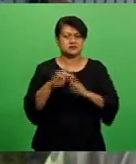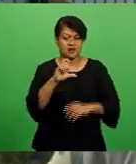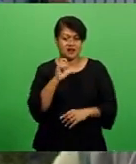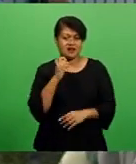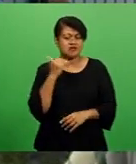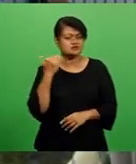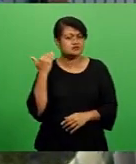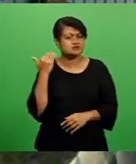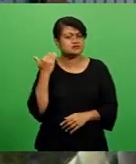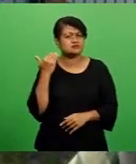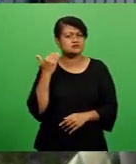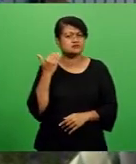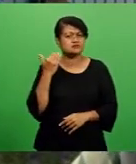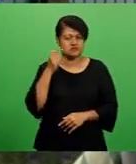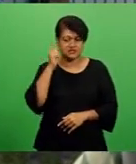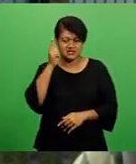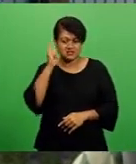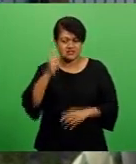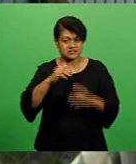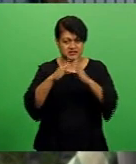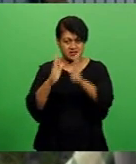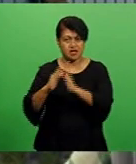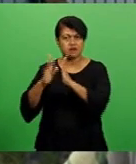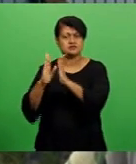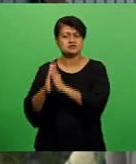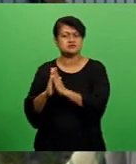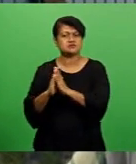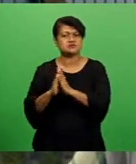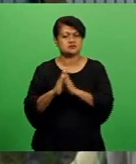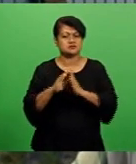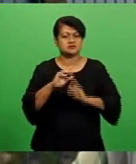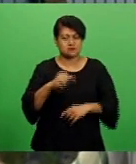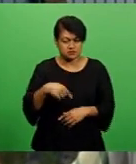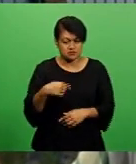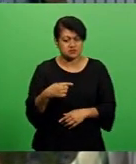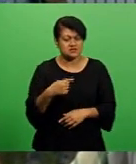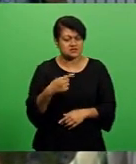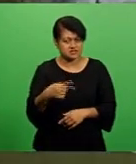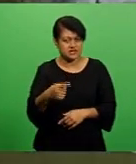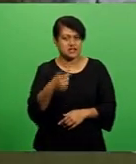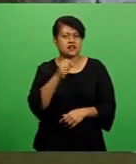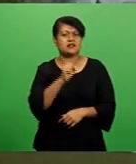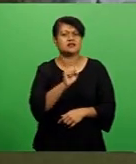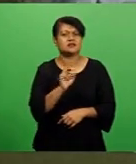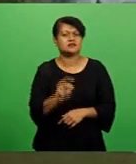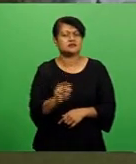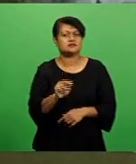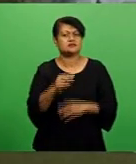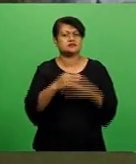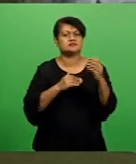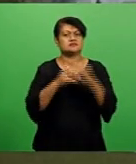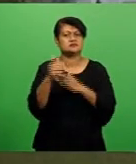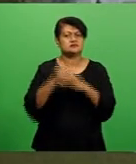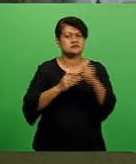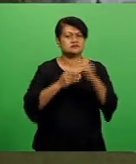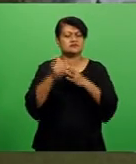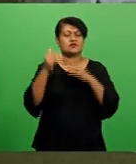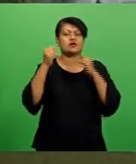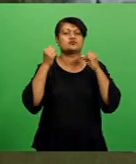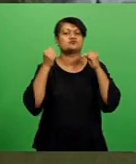for teachers' quarters, but we still need to build a